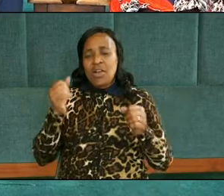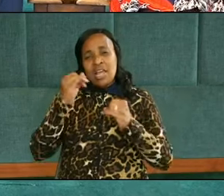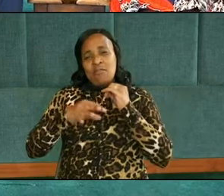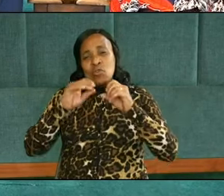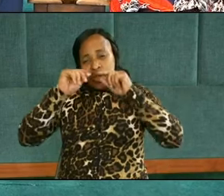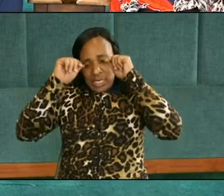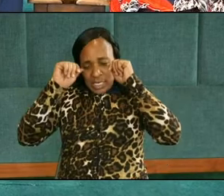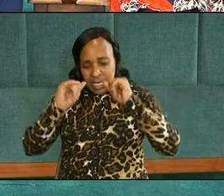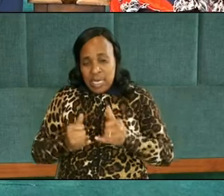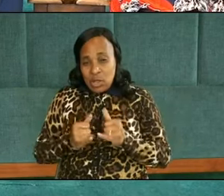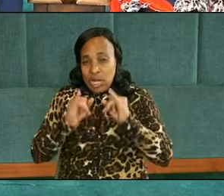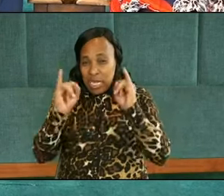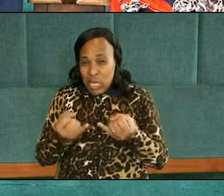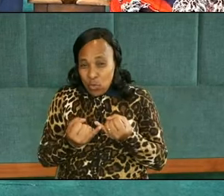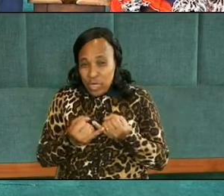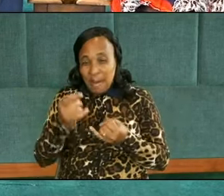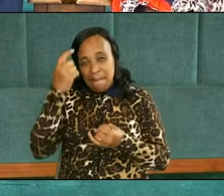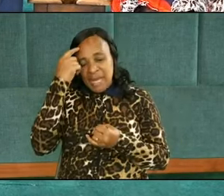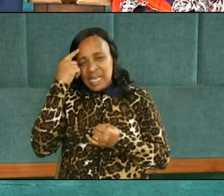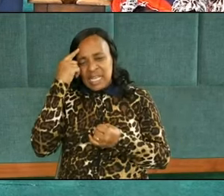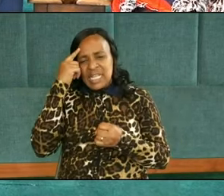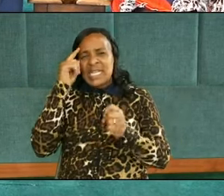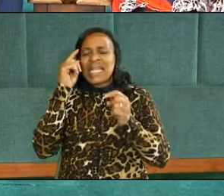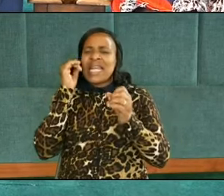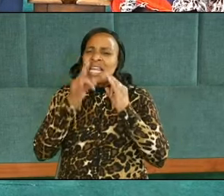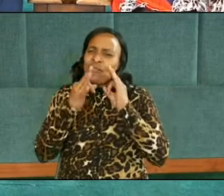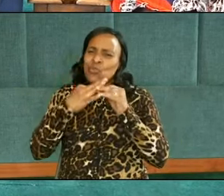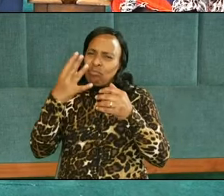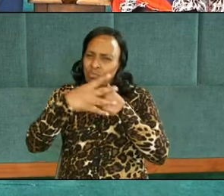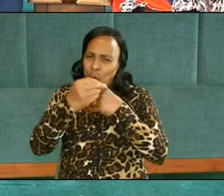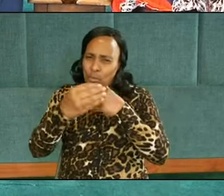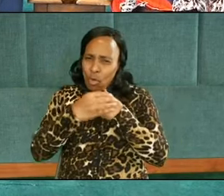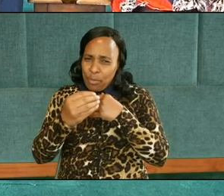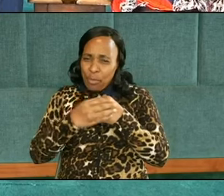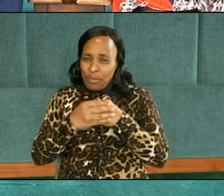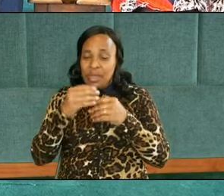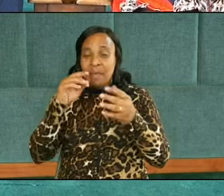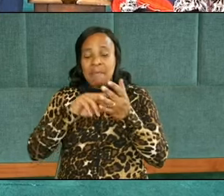mind. And I feel like imitation in many cases is suicide,